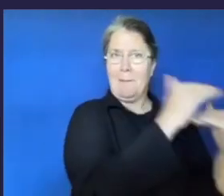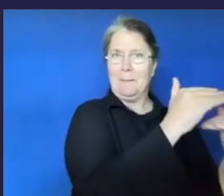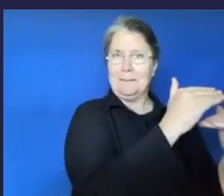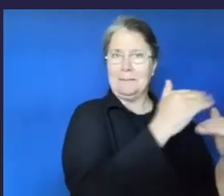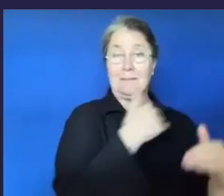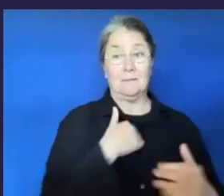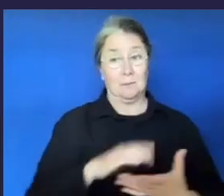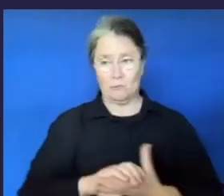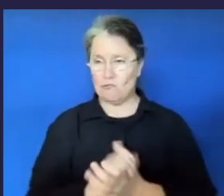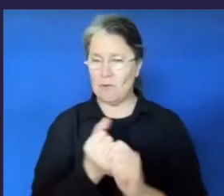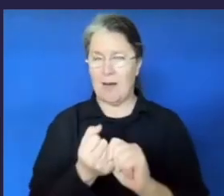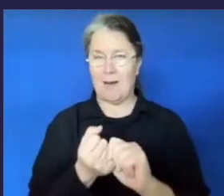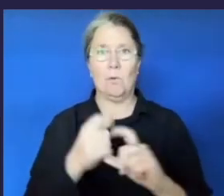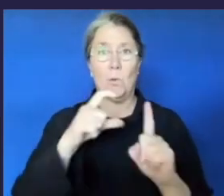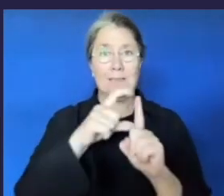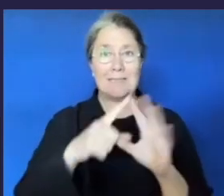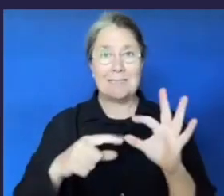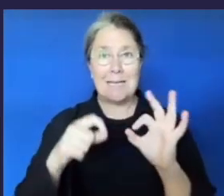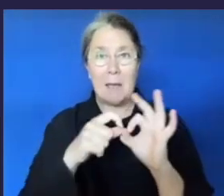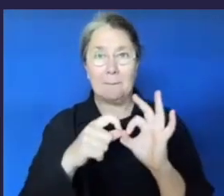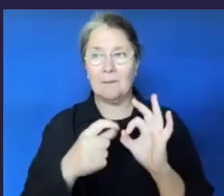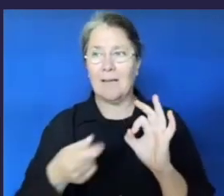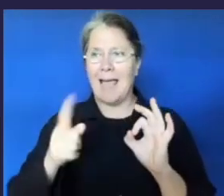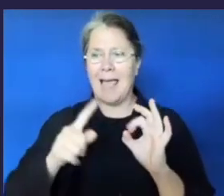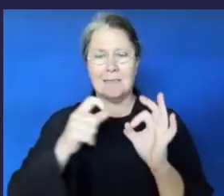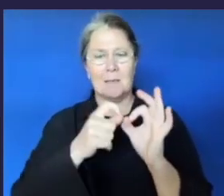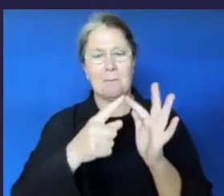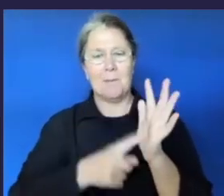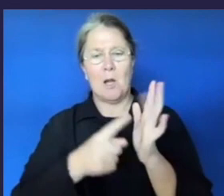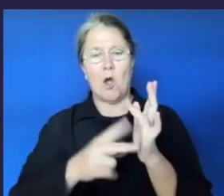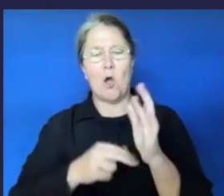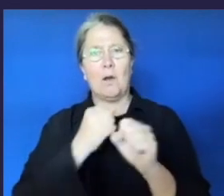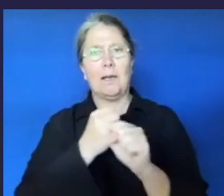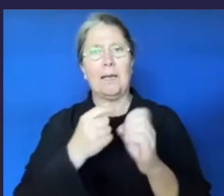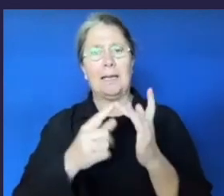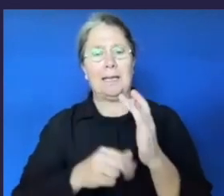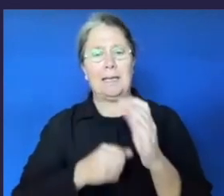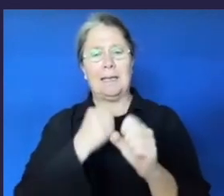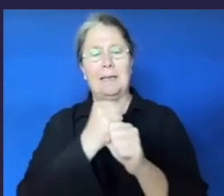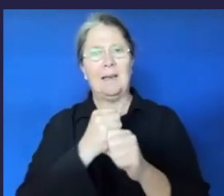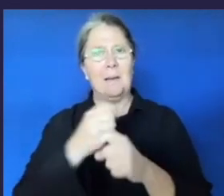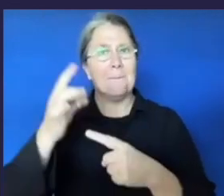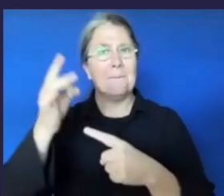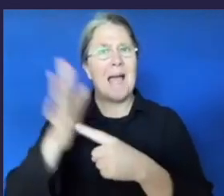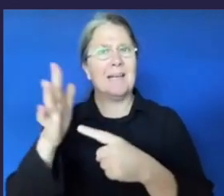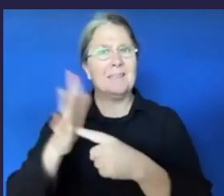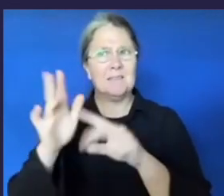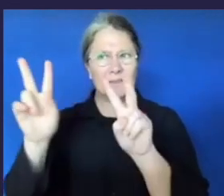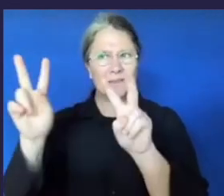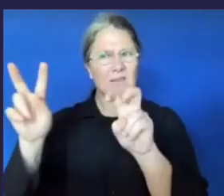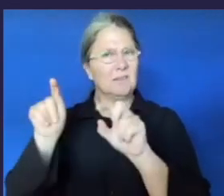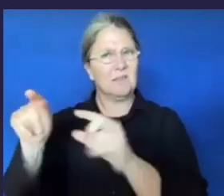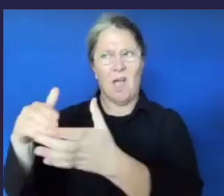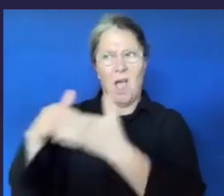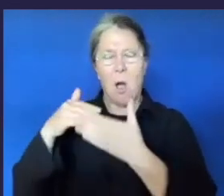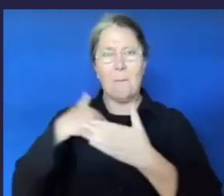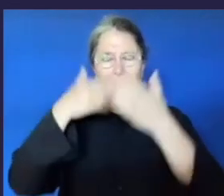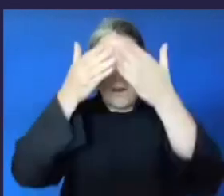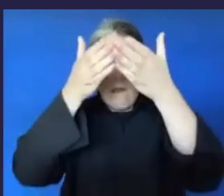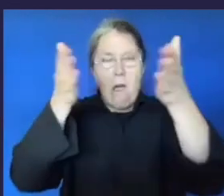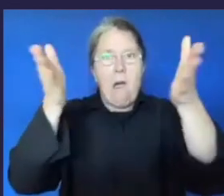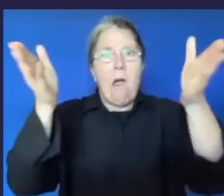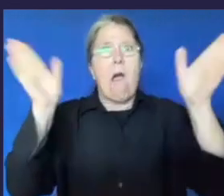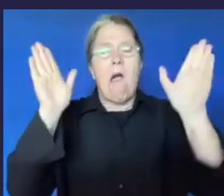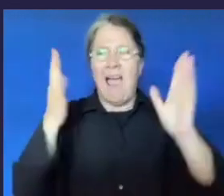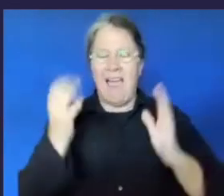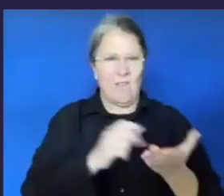Deb and Belonging Matters for kind of helping me see what was possible. And so coming to conferences, there's videos, there's